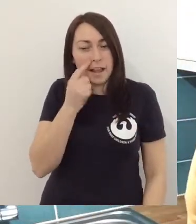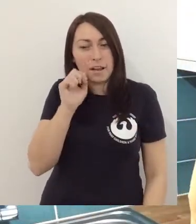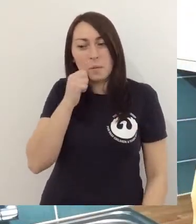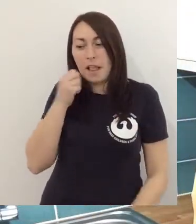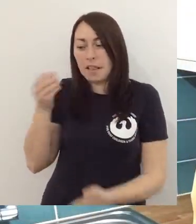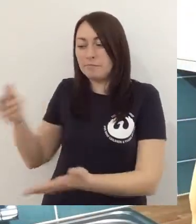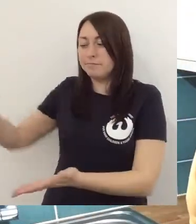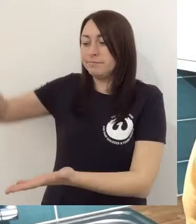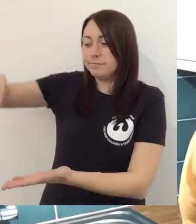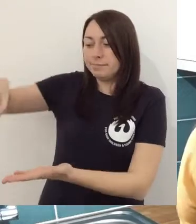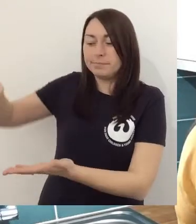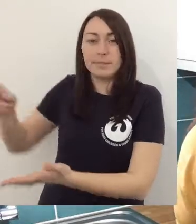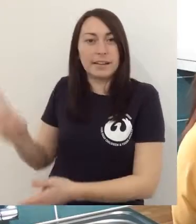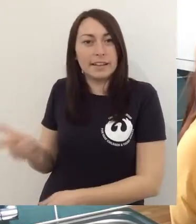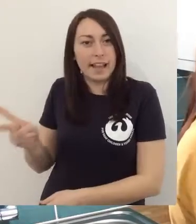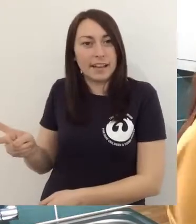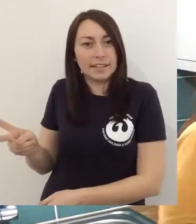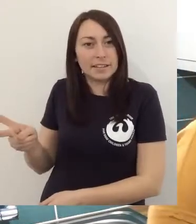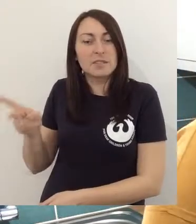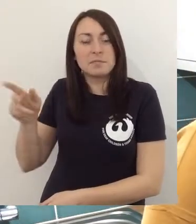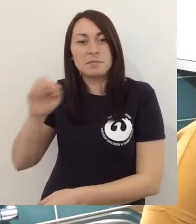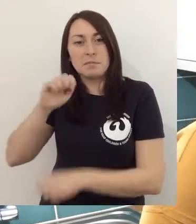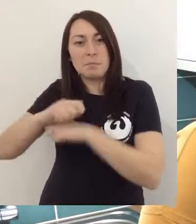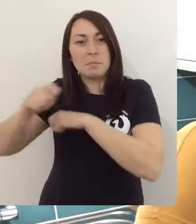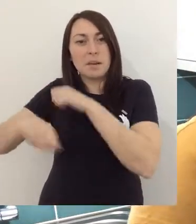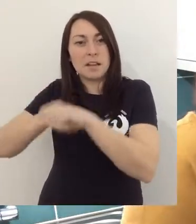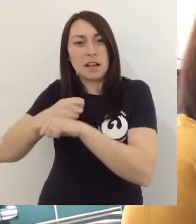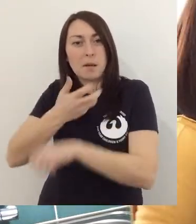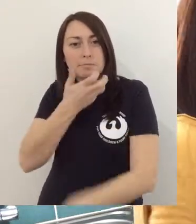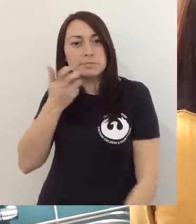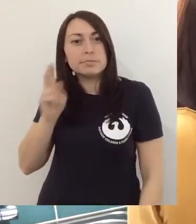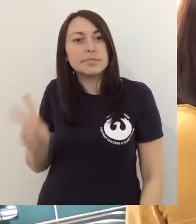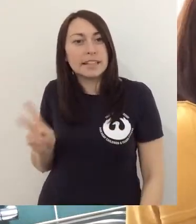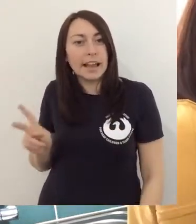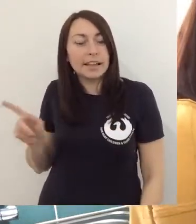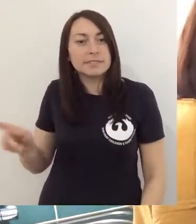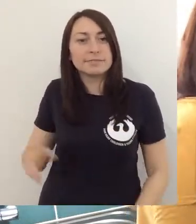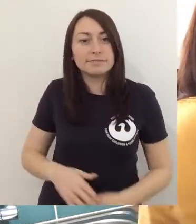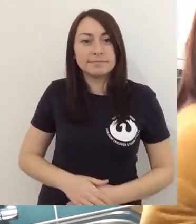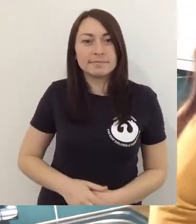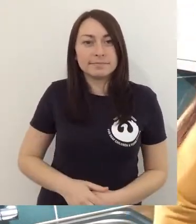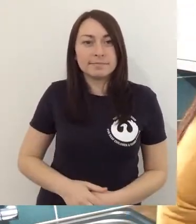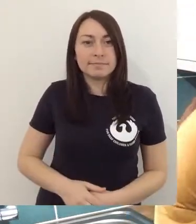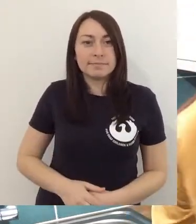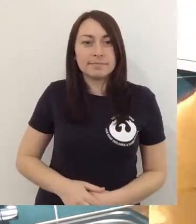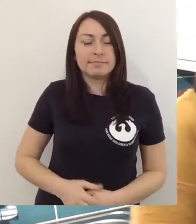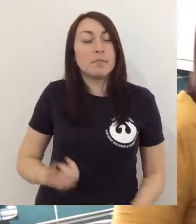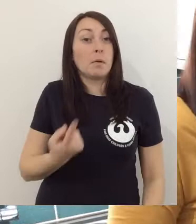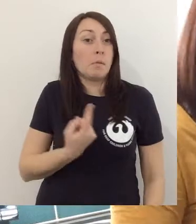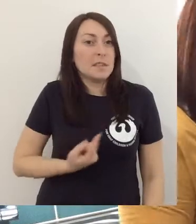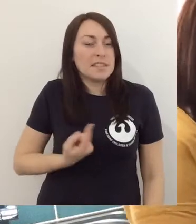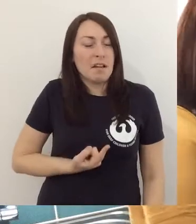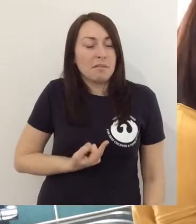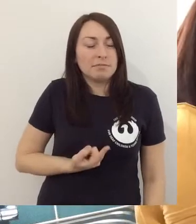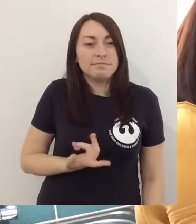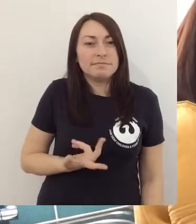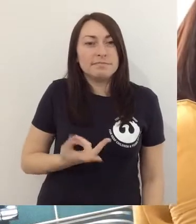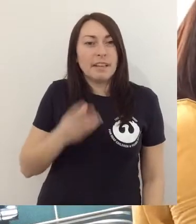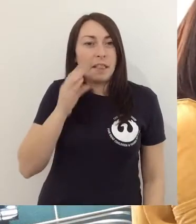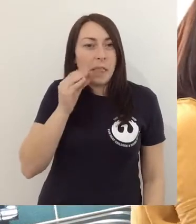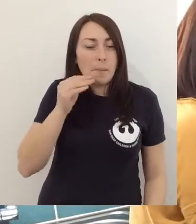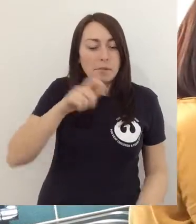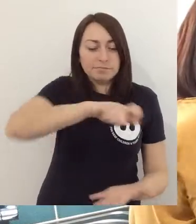pan so that can heat up for the next pancake. So as I said, I'm going to use a squeeze of